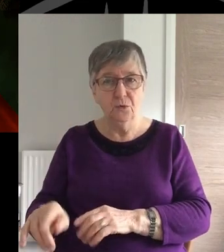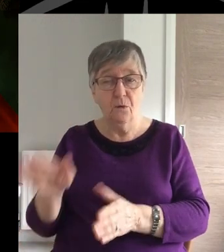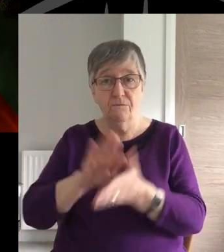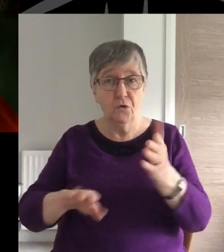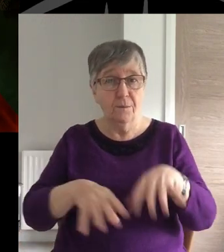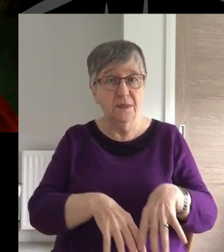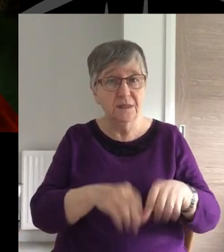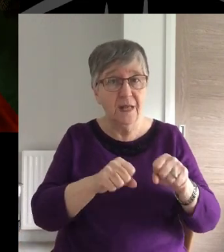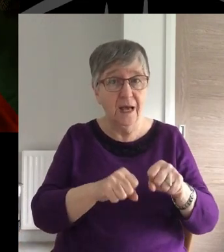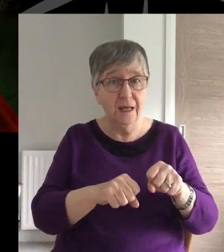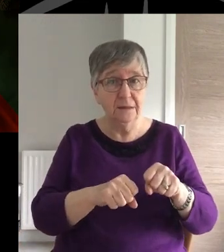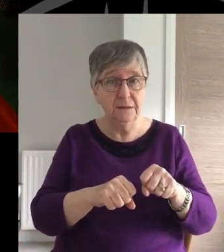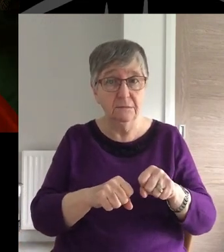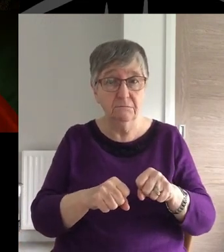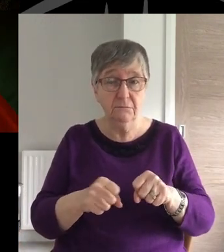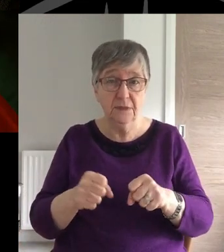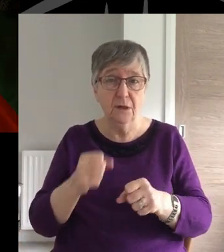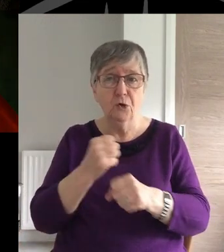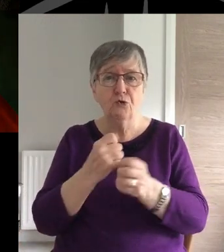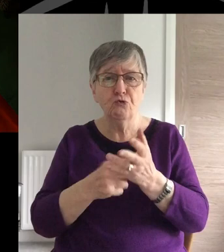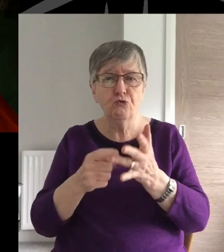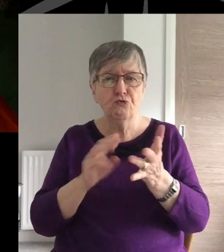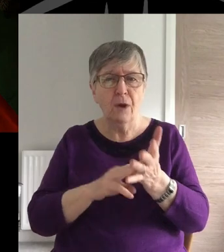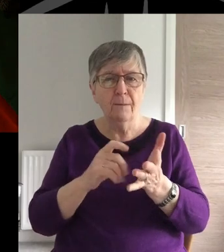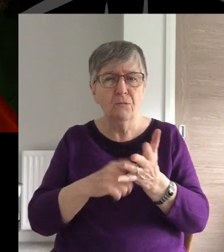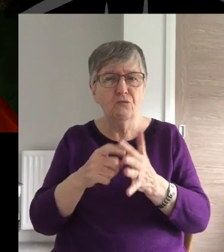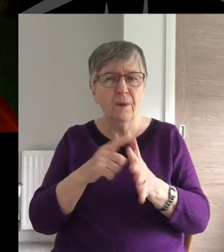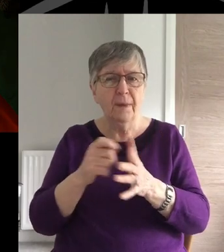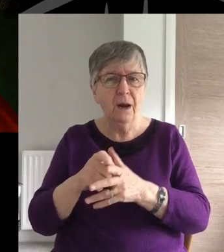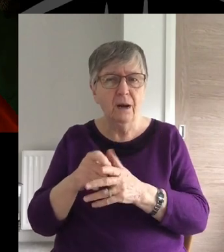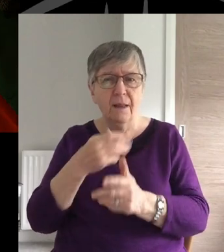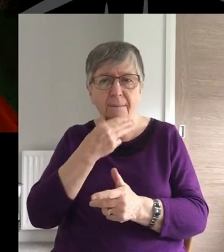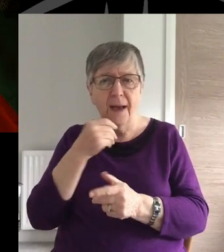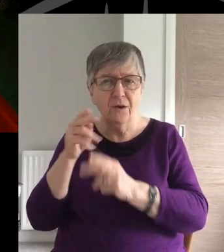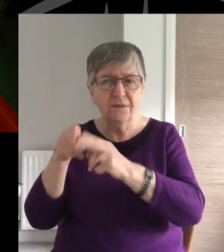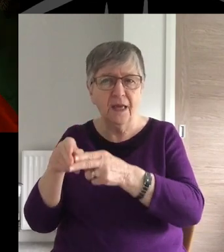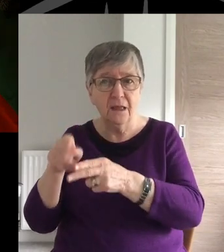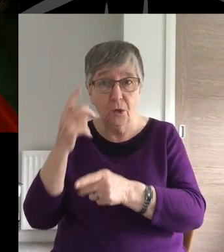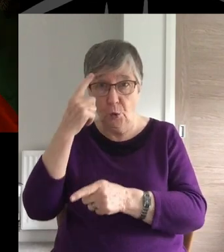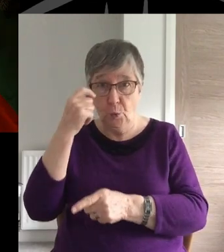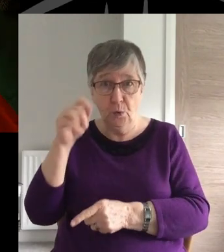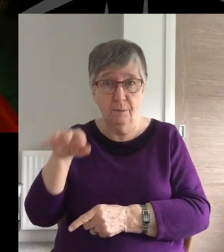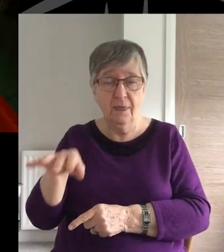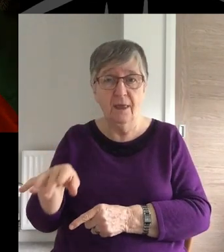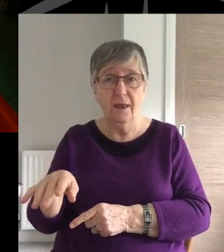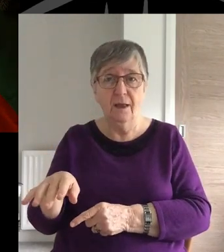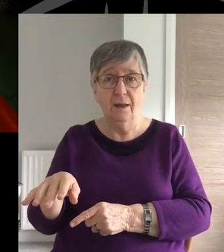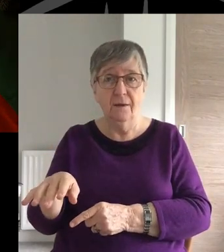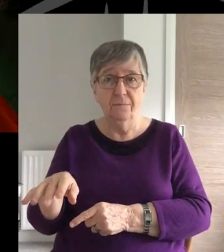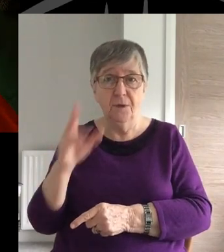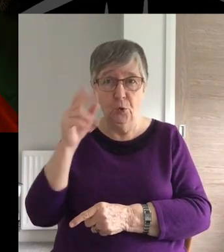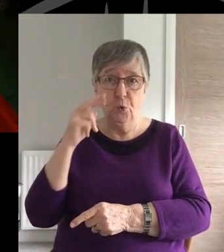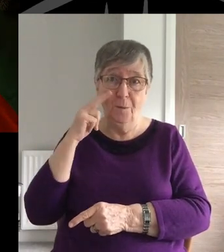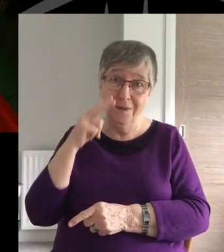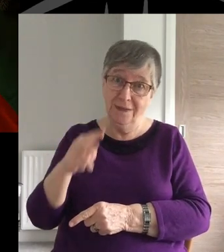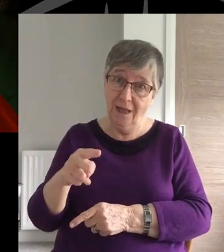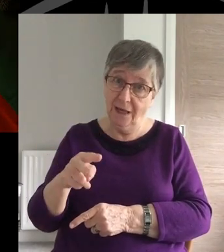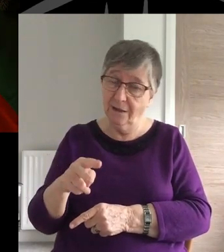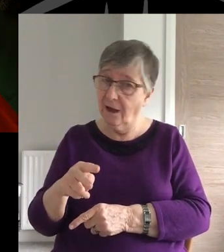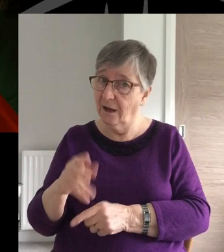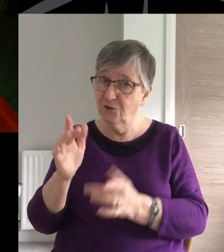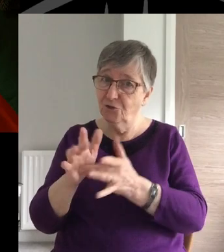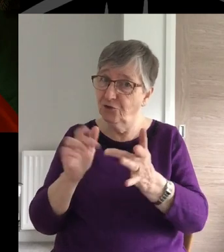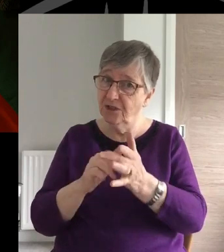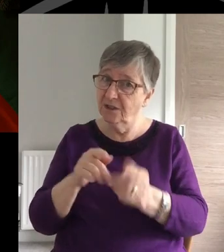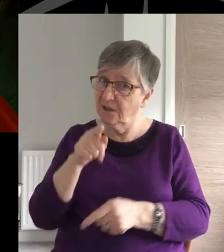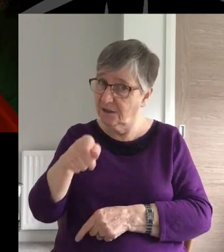the outset, the Grim Reaper could be here, could be in the scene. The Grim Reaper could be standing there saying,